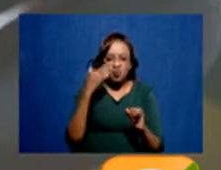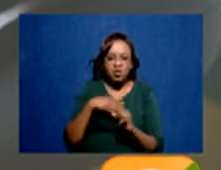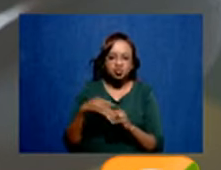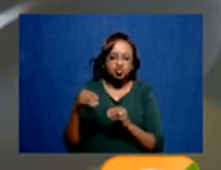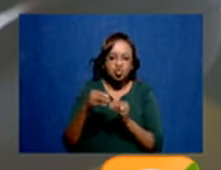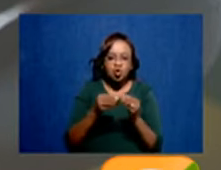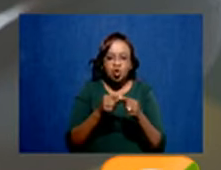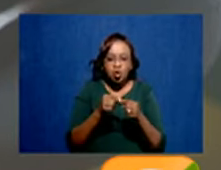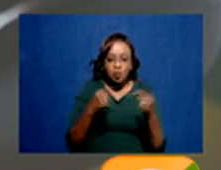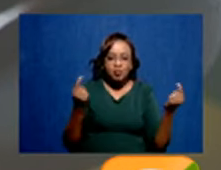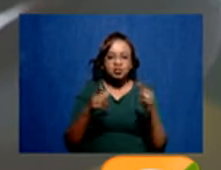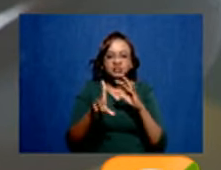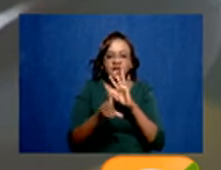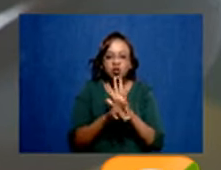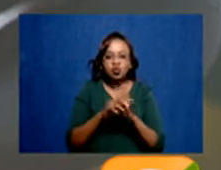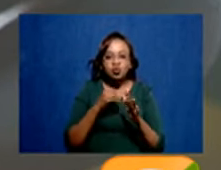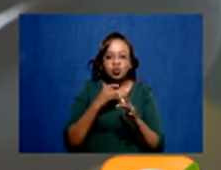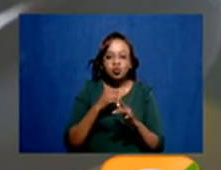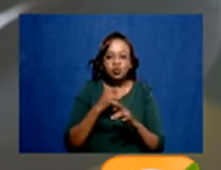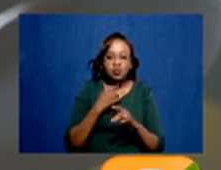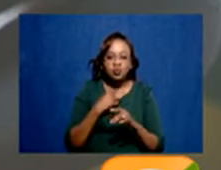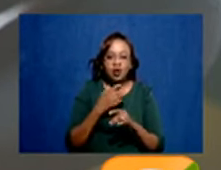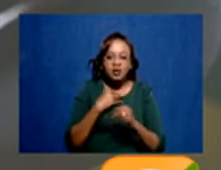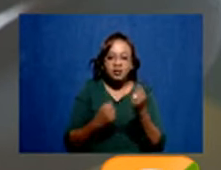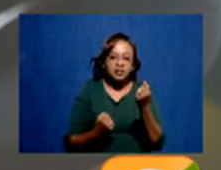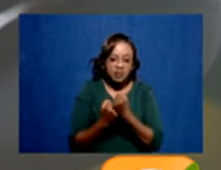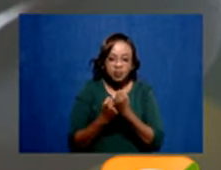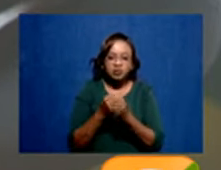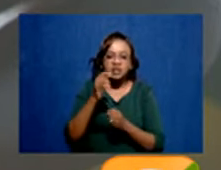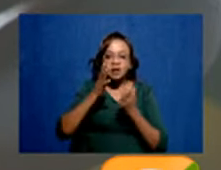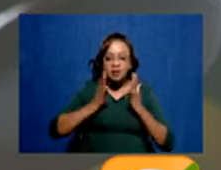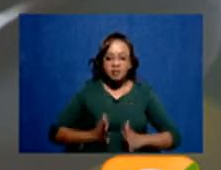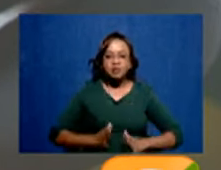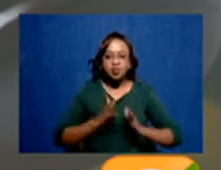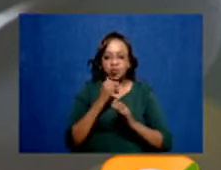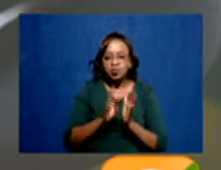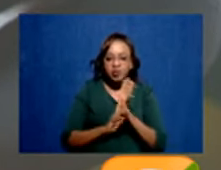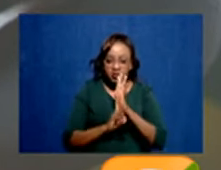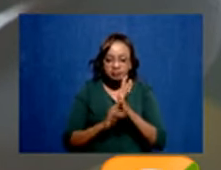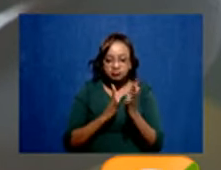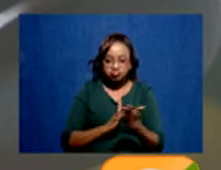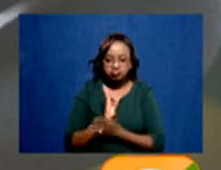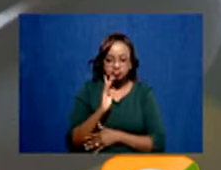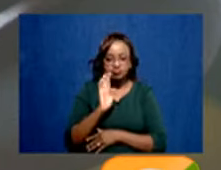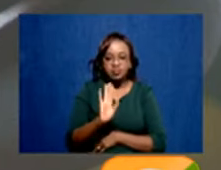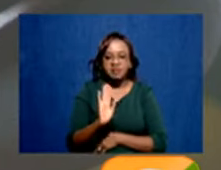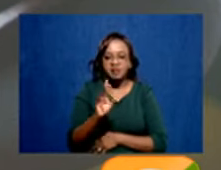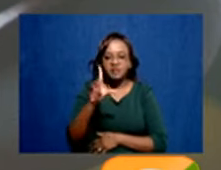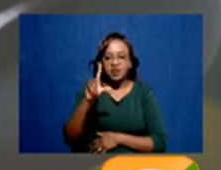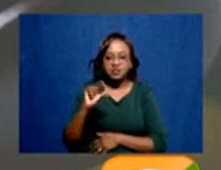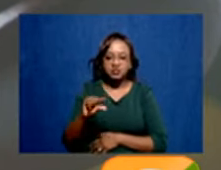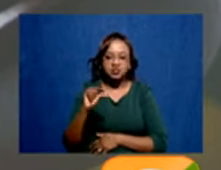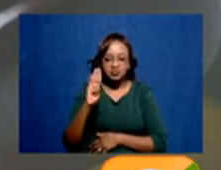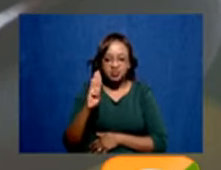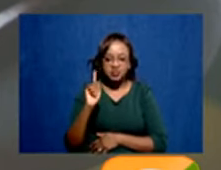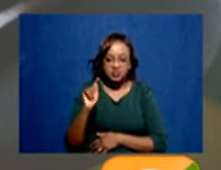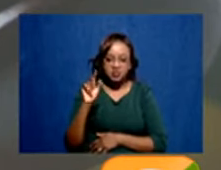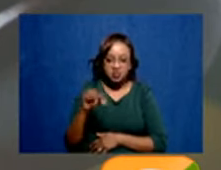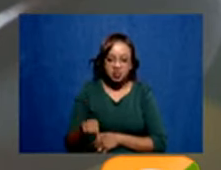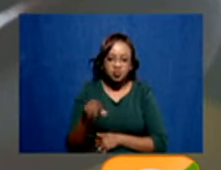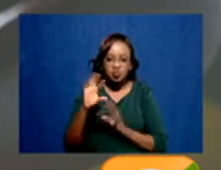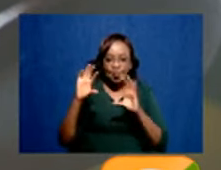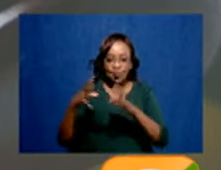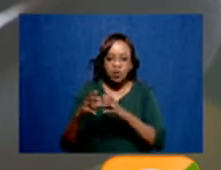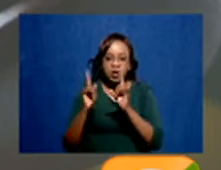laws prohibiting homosexuality by persons purporting to represent the rights of the LGBTQ community. The religious leaders have